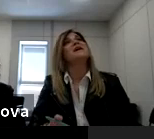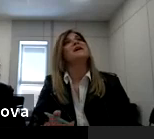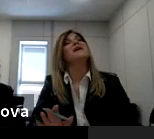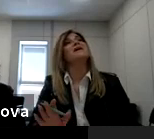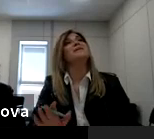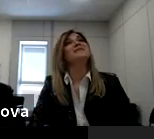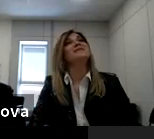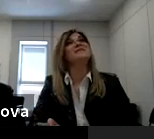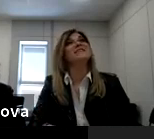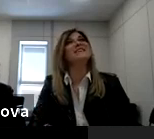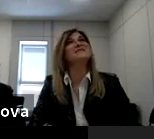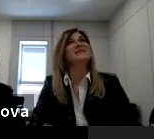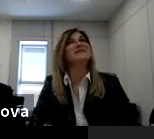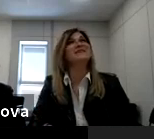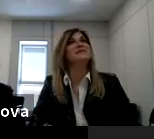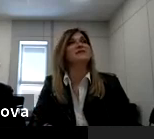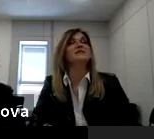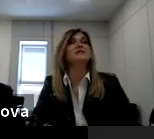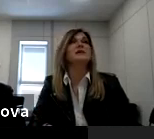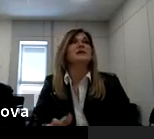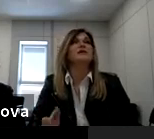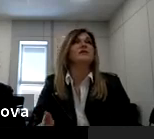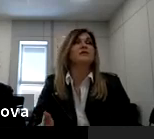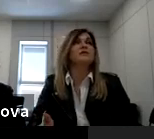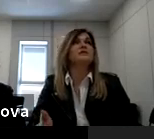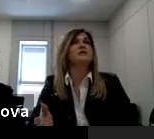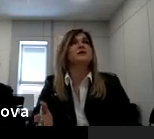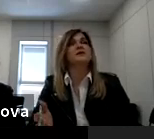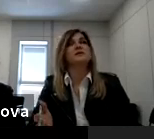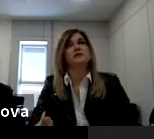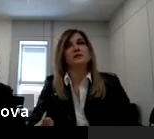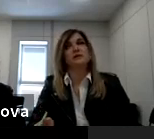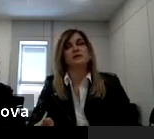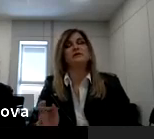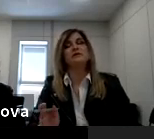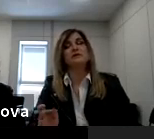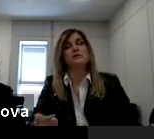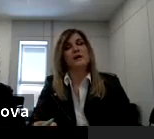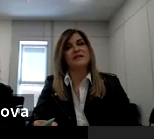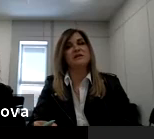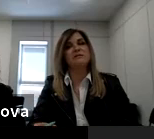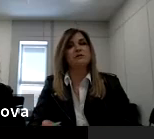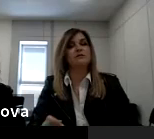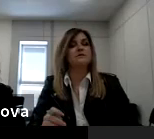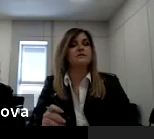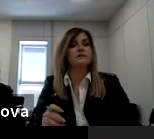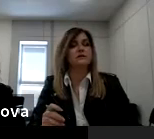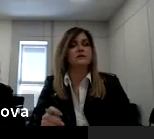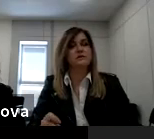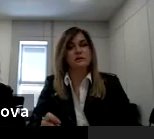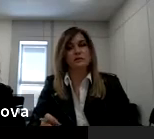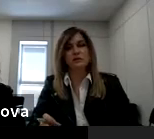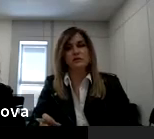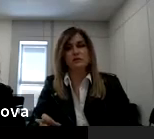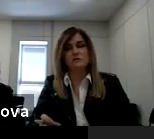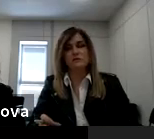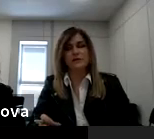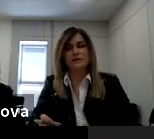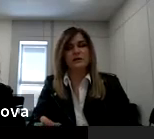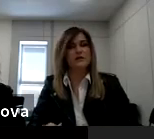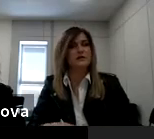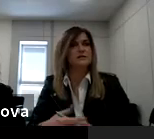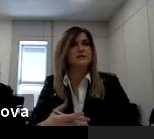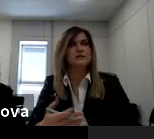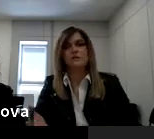projects. But speaking seriously, of course, it's a white beam of good quality of